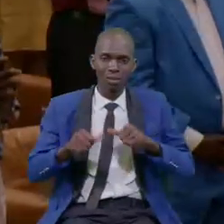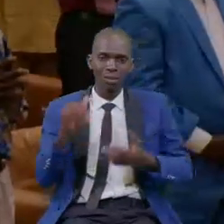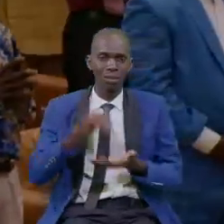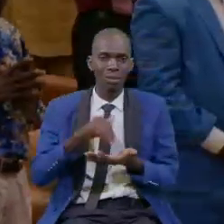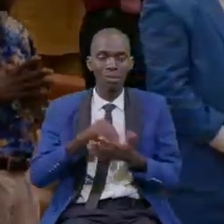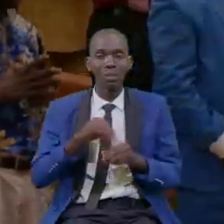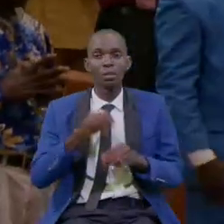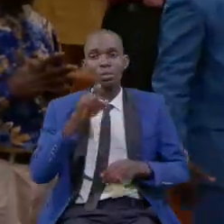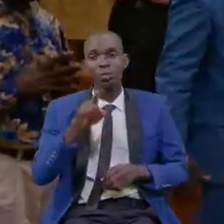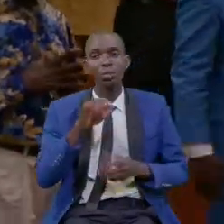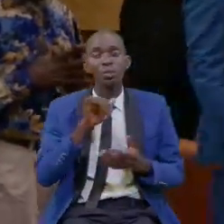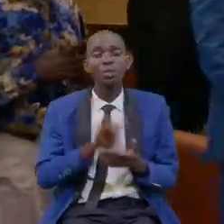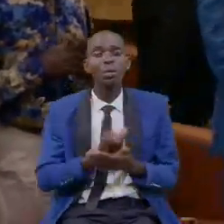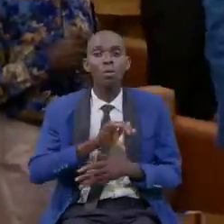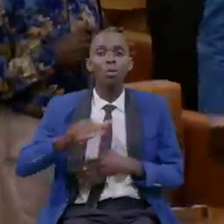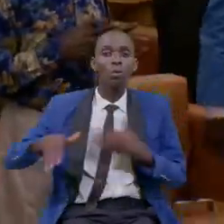that all sins,